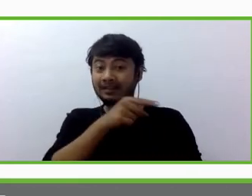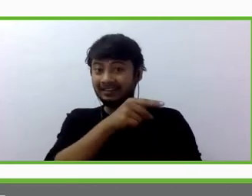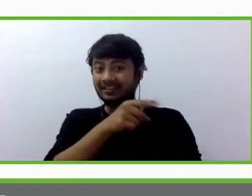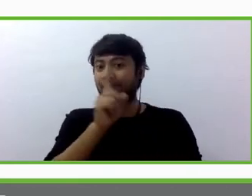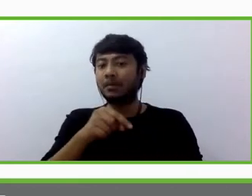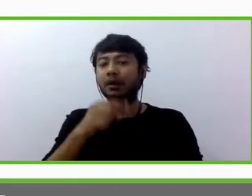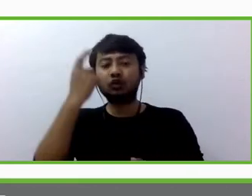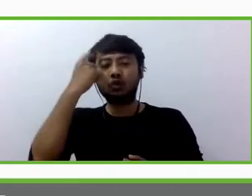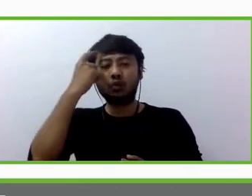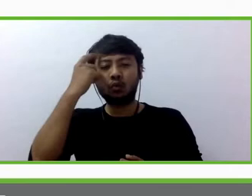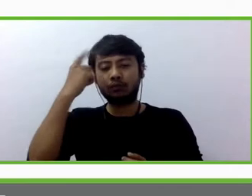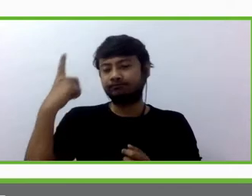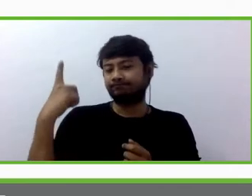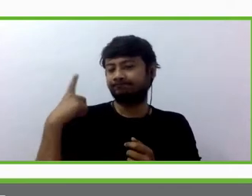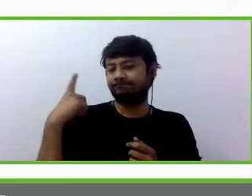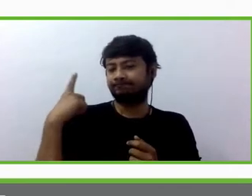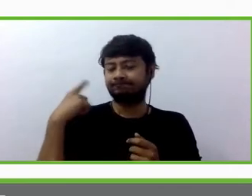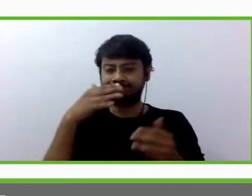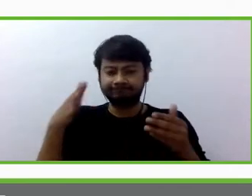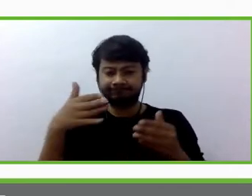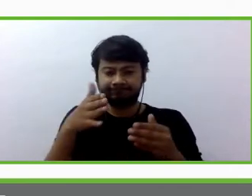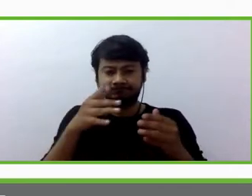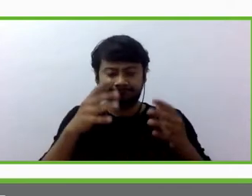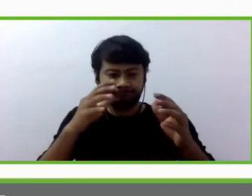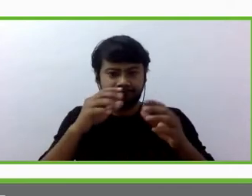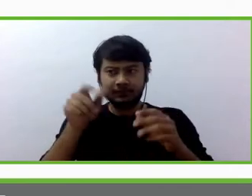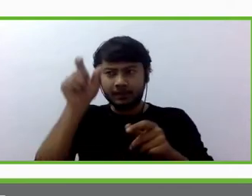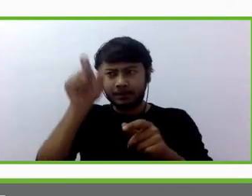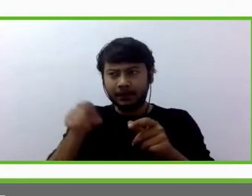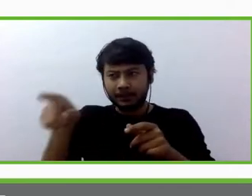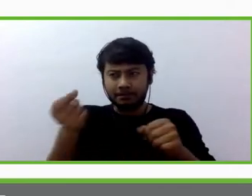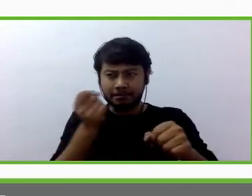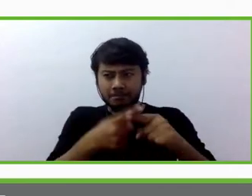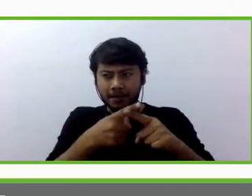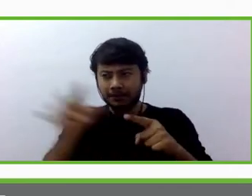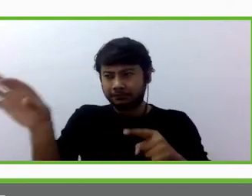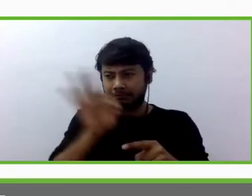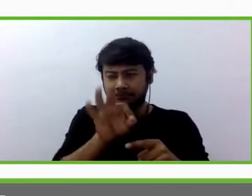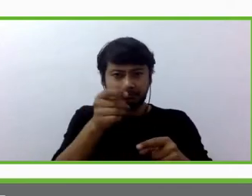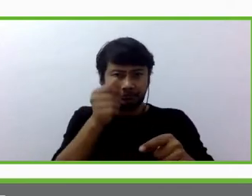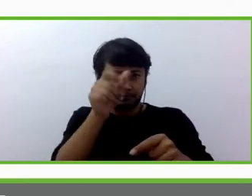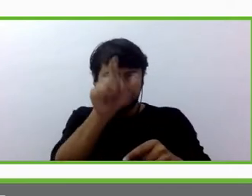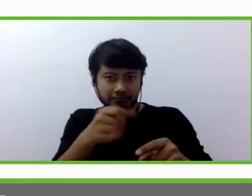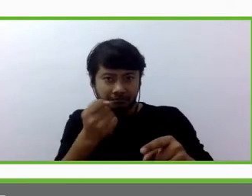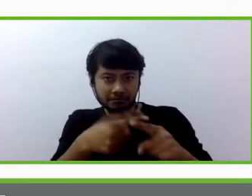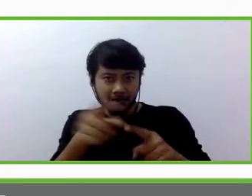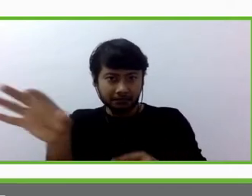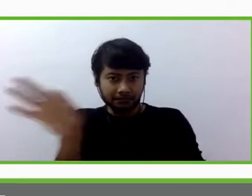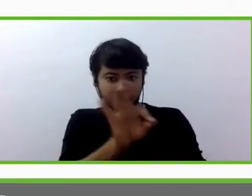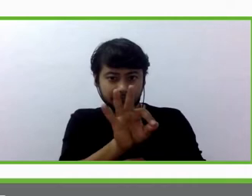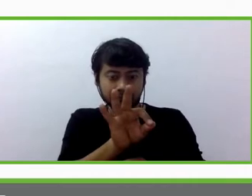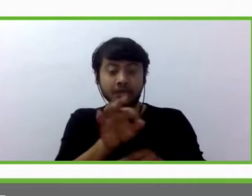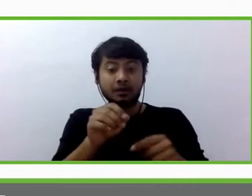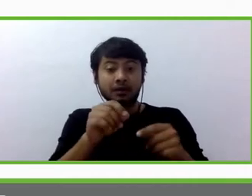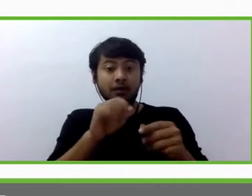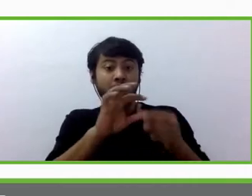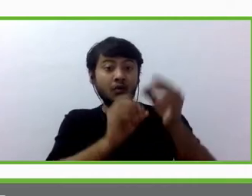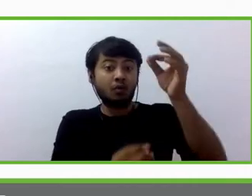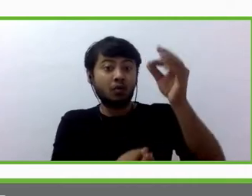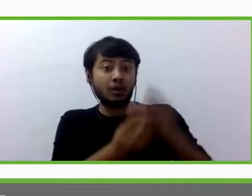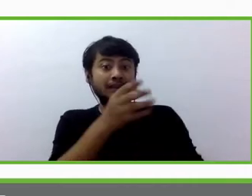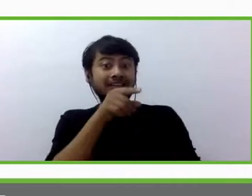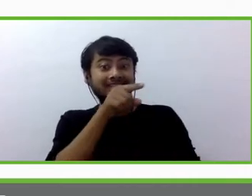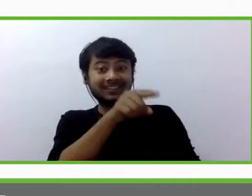terms of getting the right people there, setting up an organization that has the infrastructure to support people